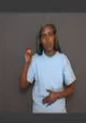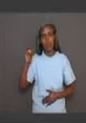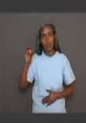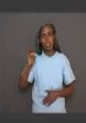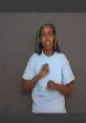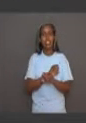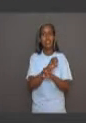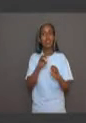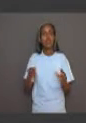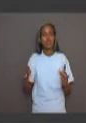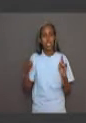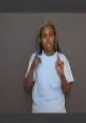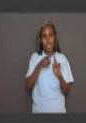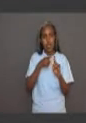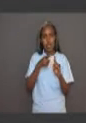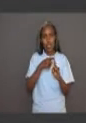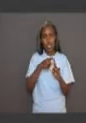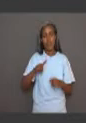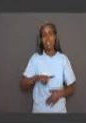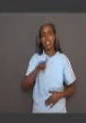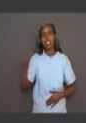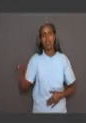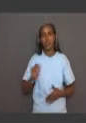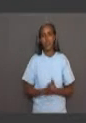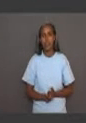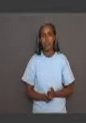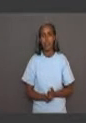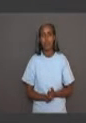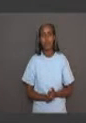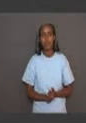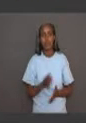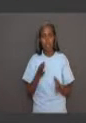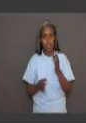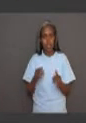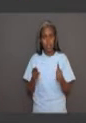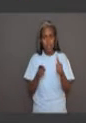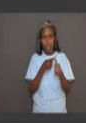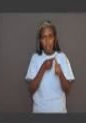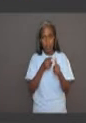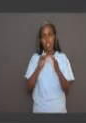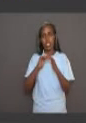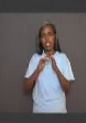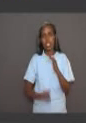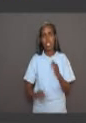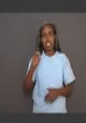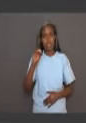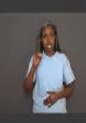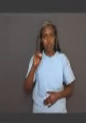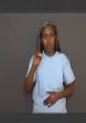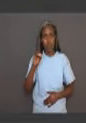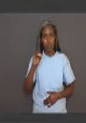the distribution is positively skewed. If alpha is less than